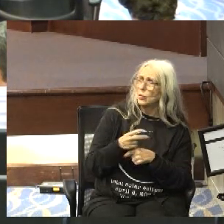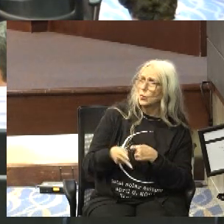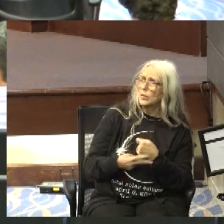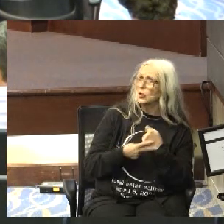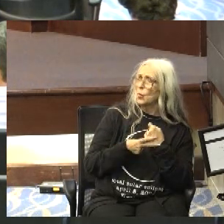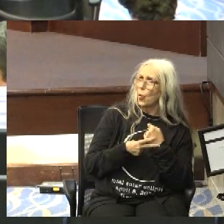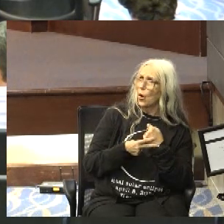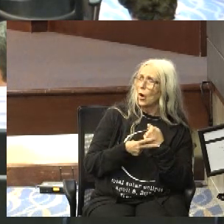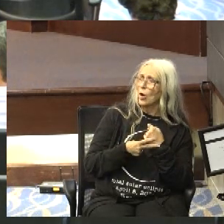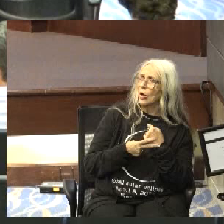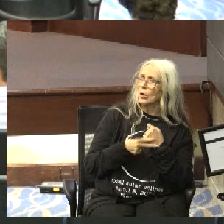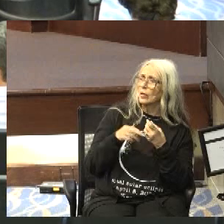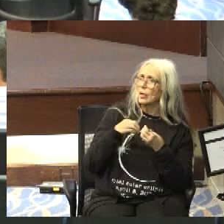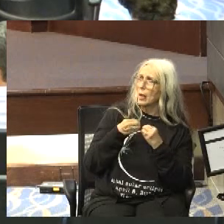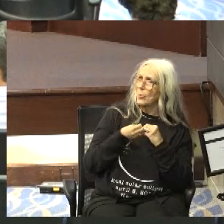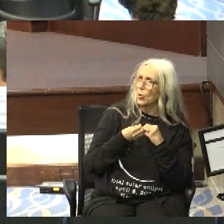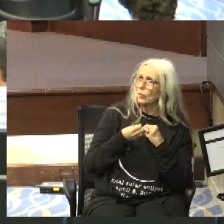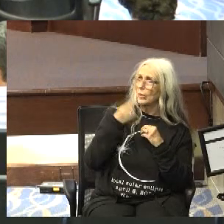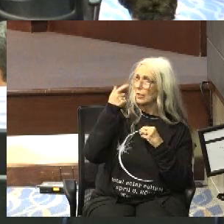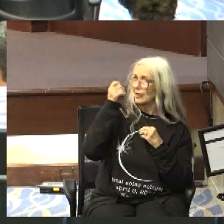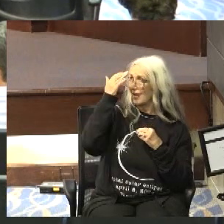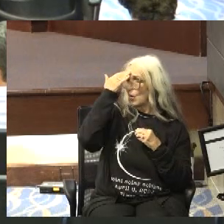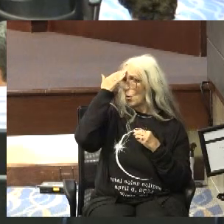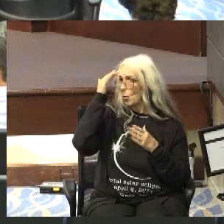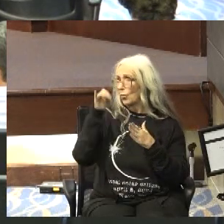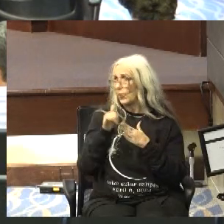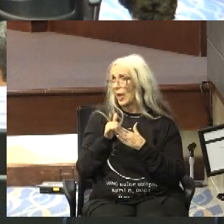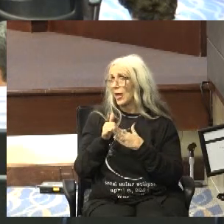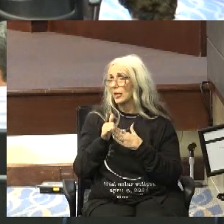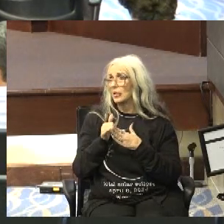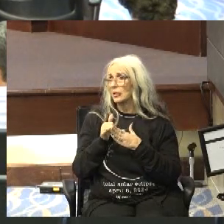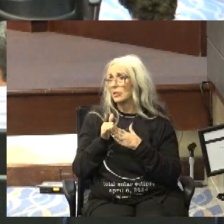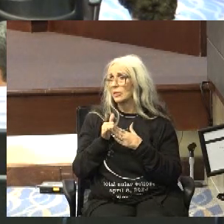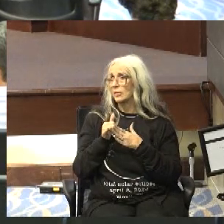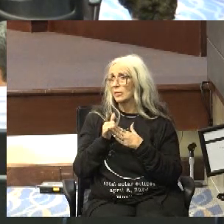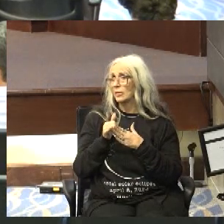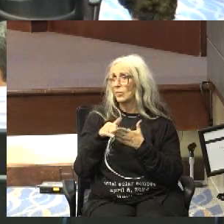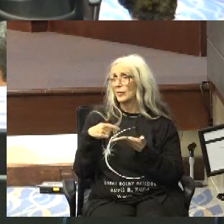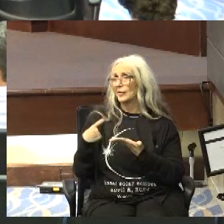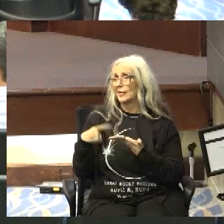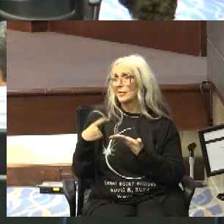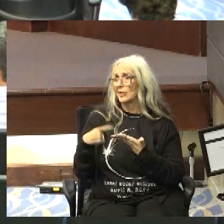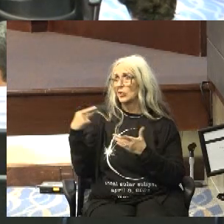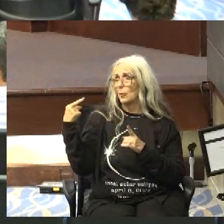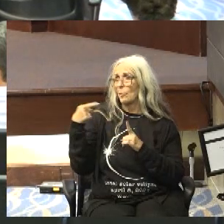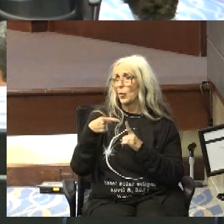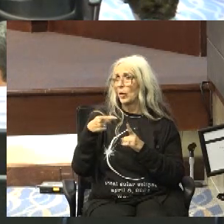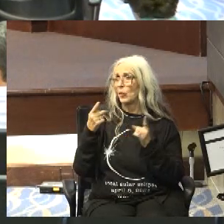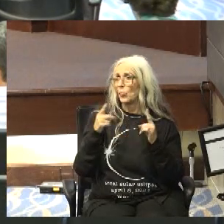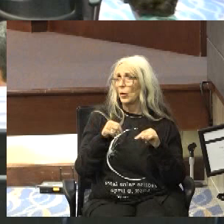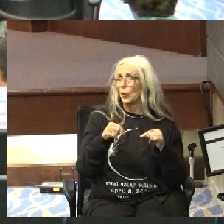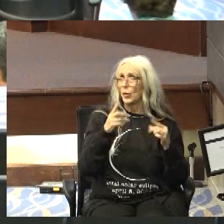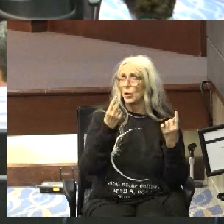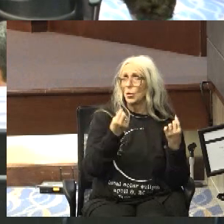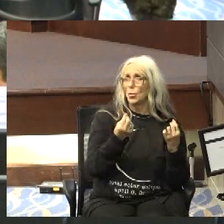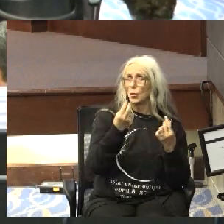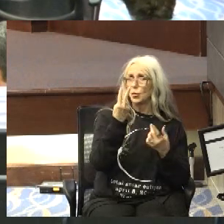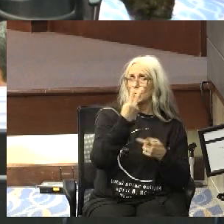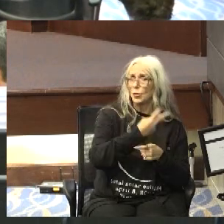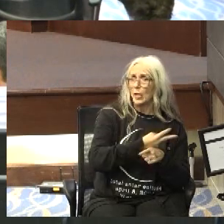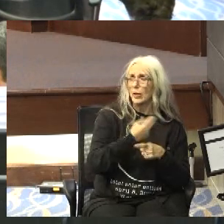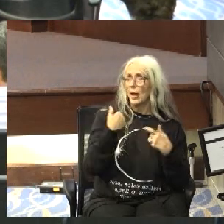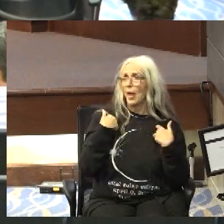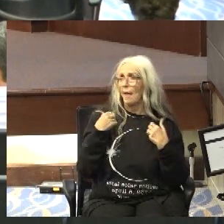restore the numbers? I mean, because I know that was one of the discussion points when we were doing 2 days, because you have